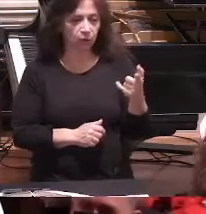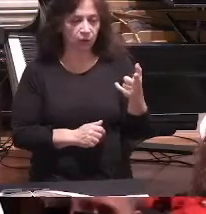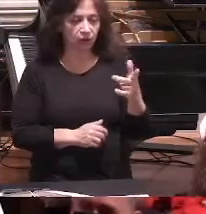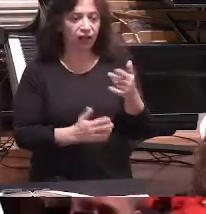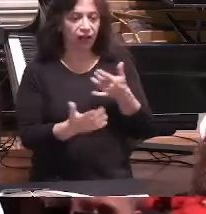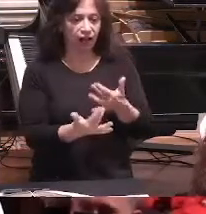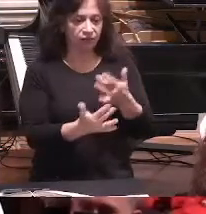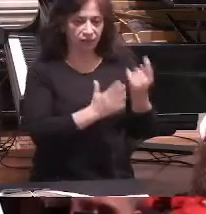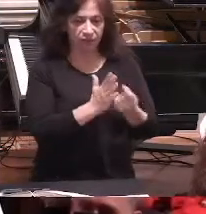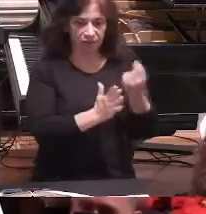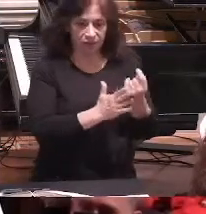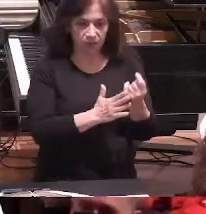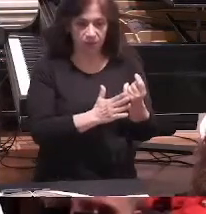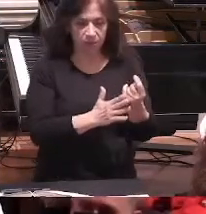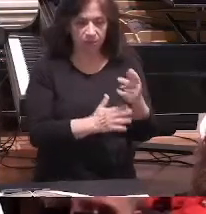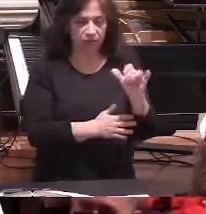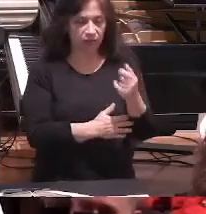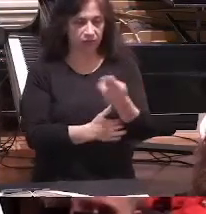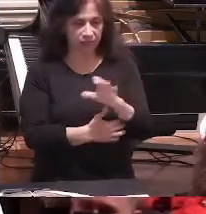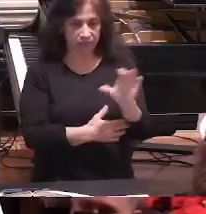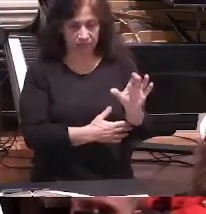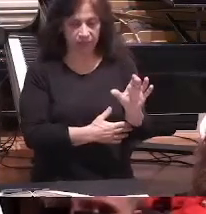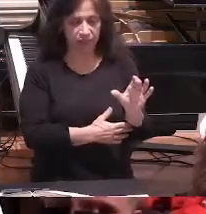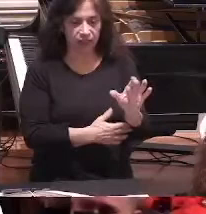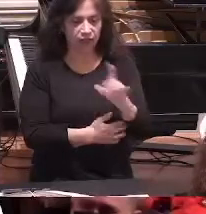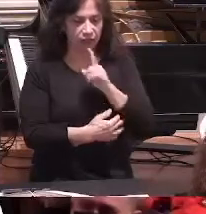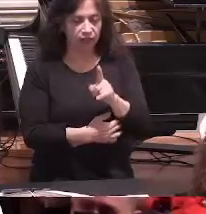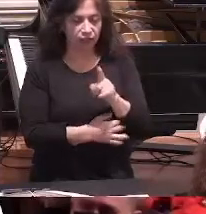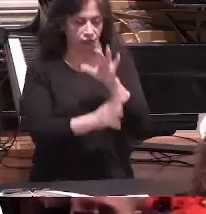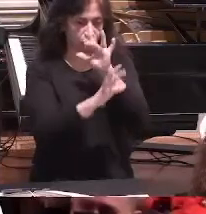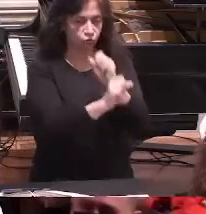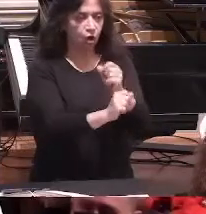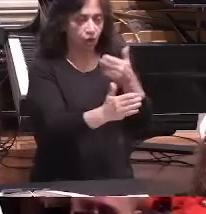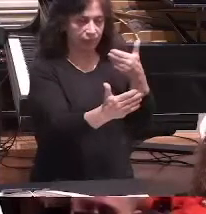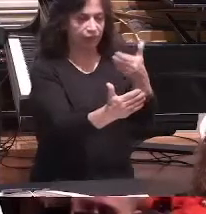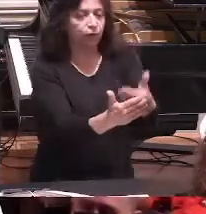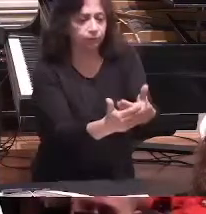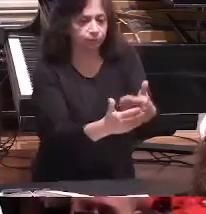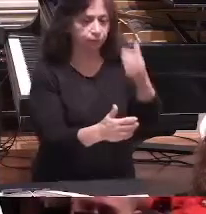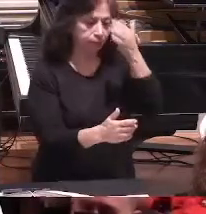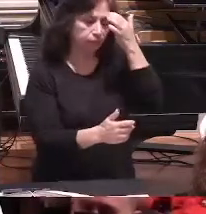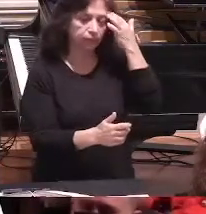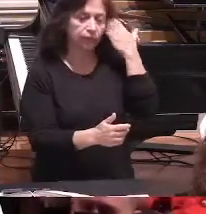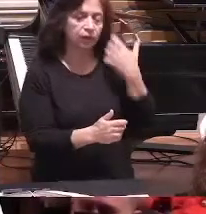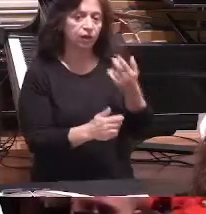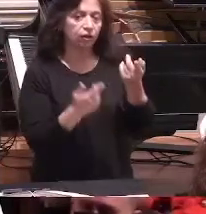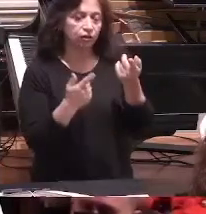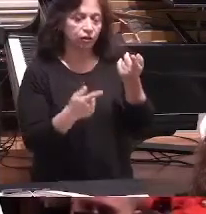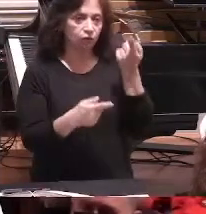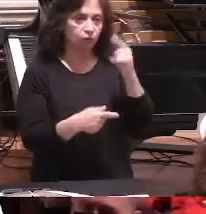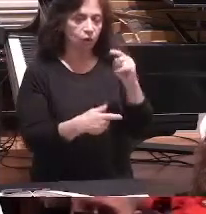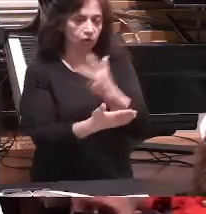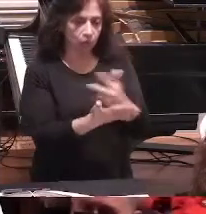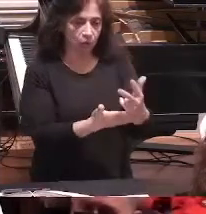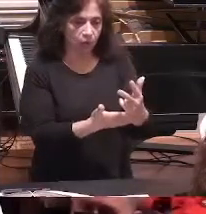theme at Asylum Hill Congregational Church is Draw Near. For the last 3 weeks, we